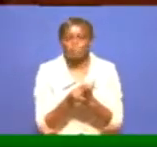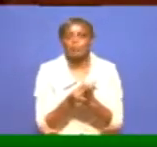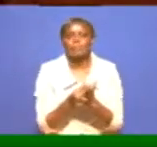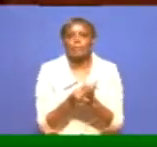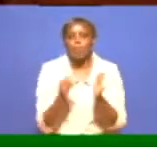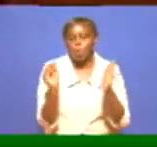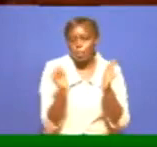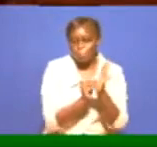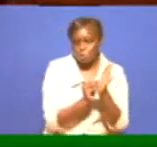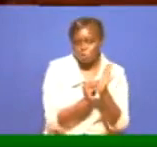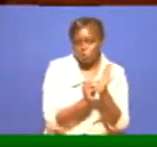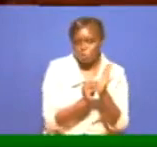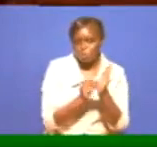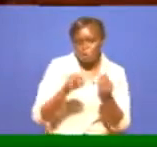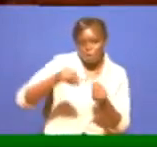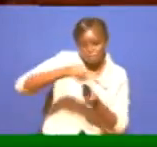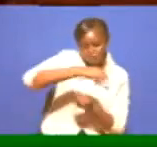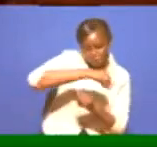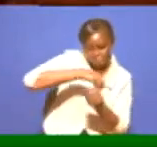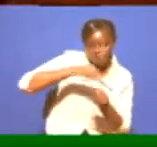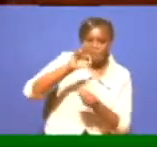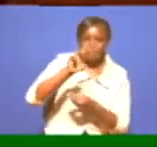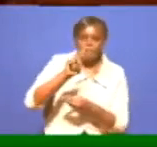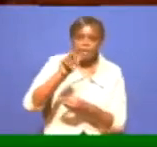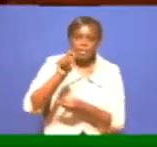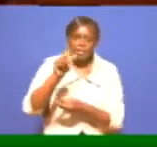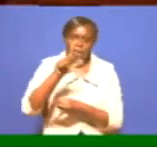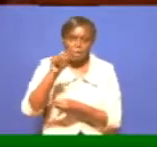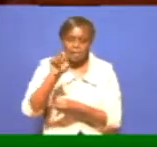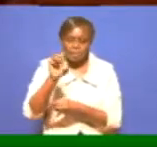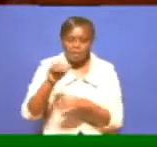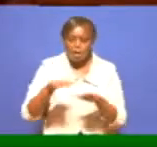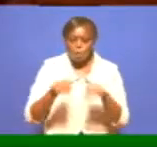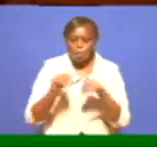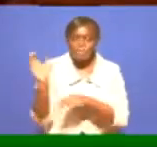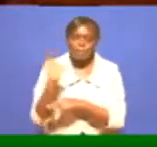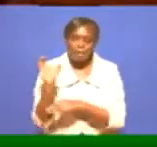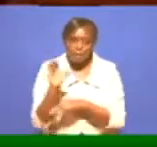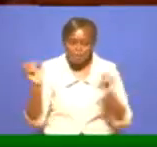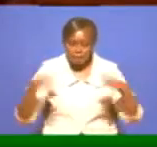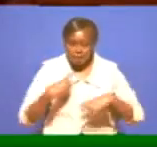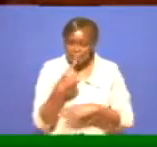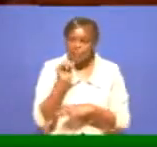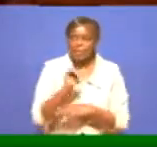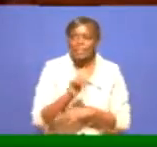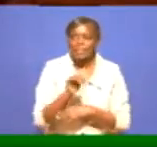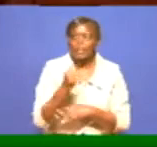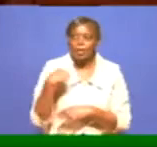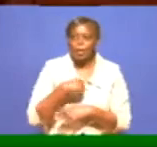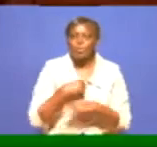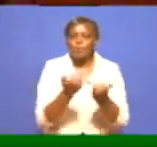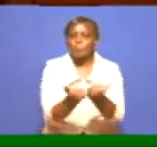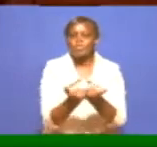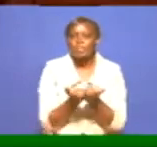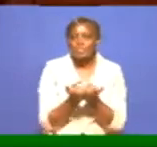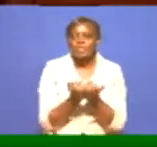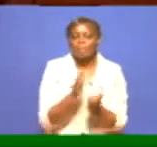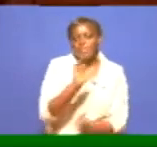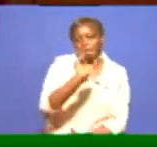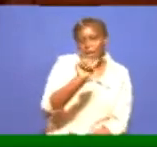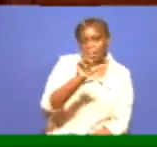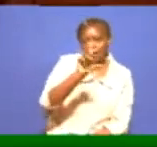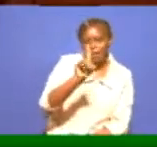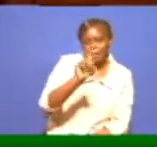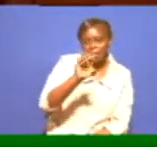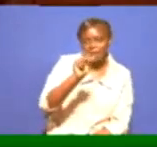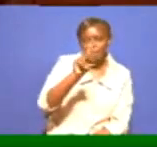for the fertilizer subsidy as we await for cabinet. So what I'm putting it clearly is that we have received an addendum from Treasury,